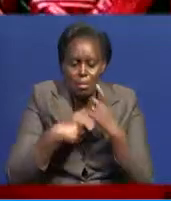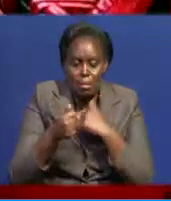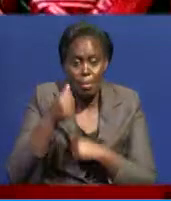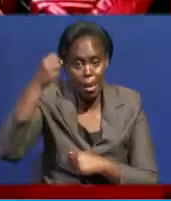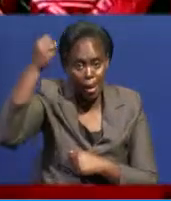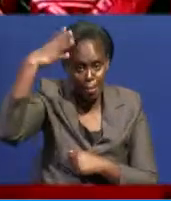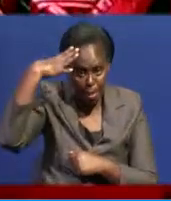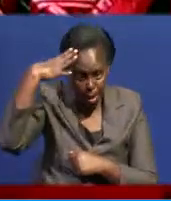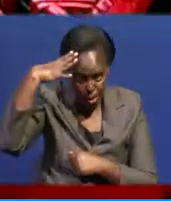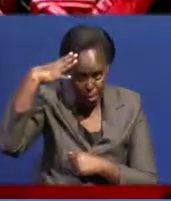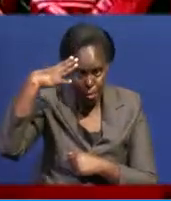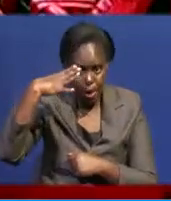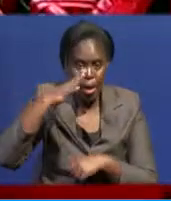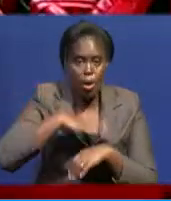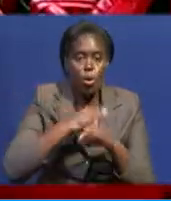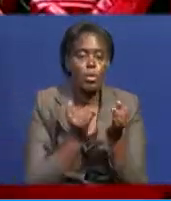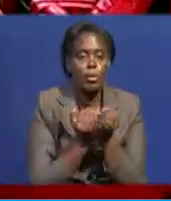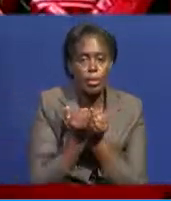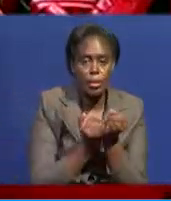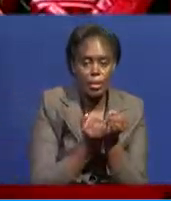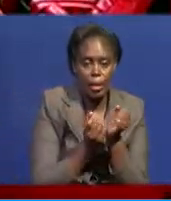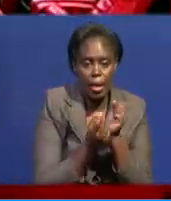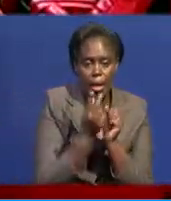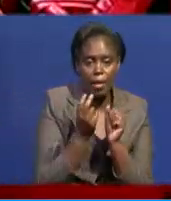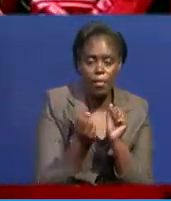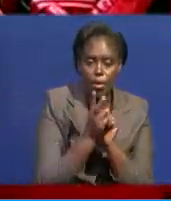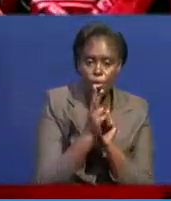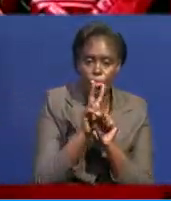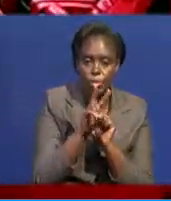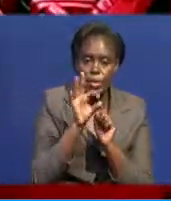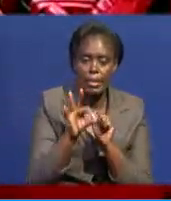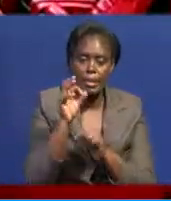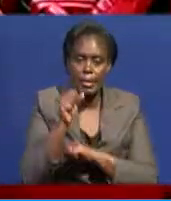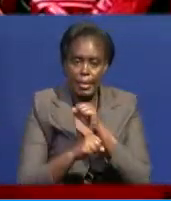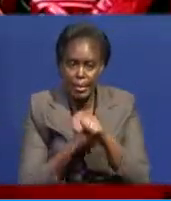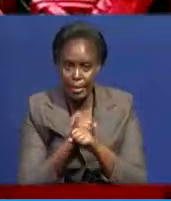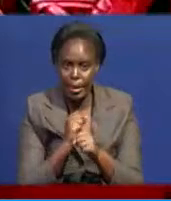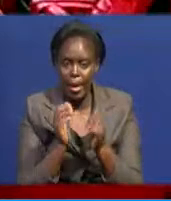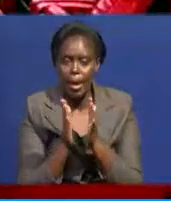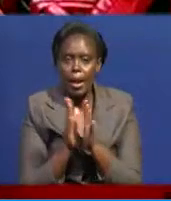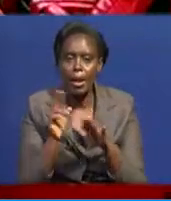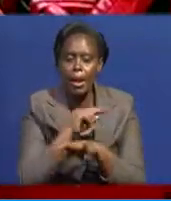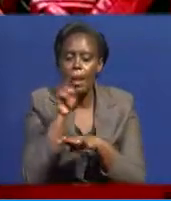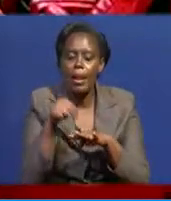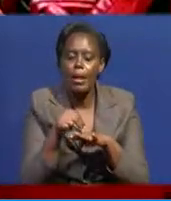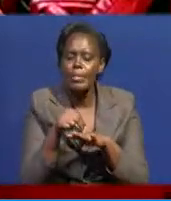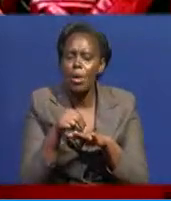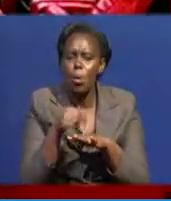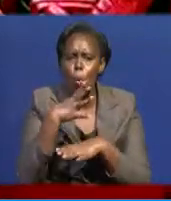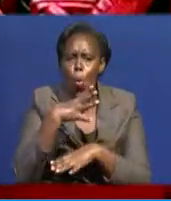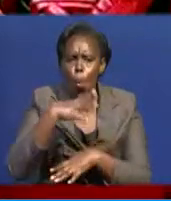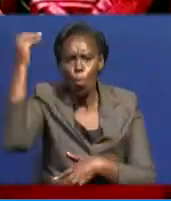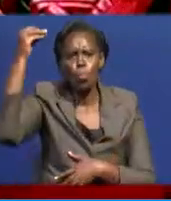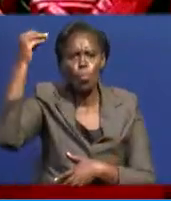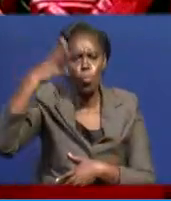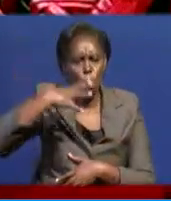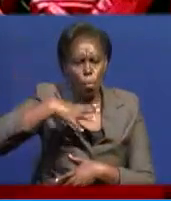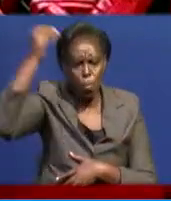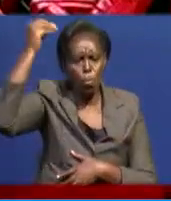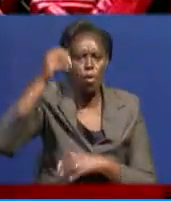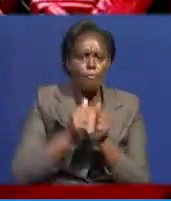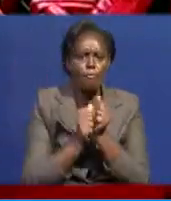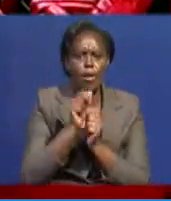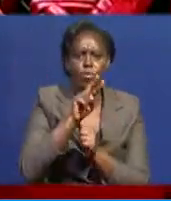parts of the country on Saturday, 11th November 2023, and the nationwide power blackout that occurred on